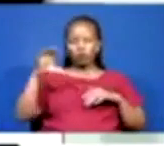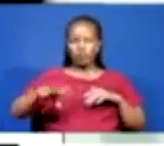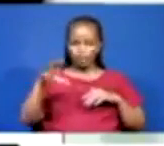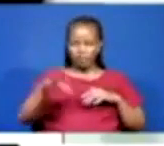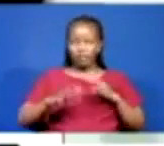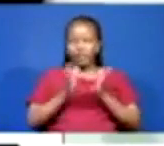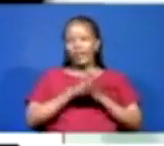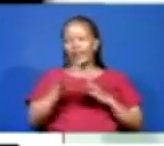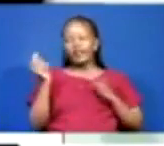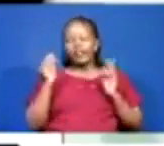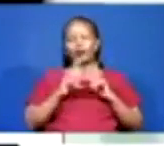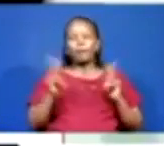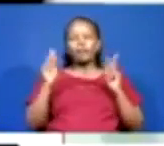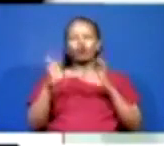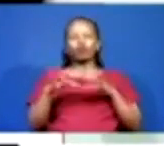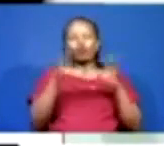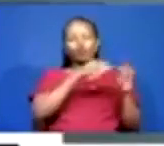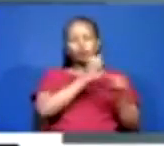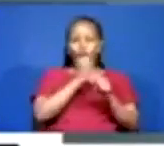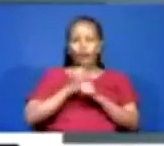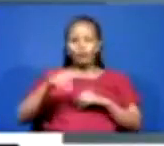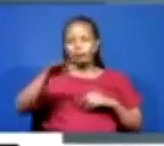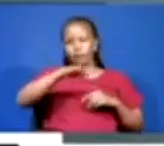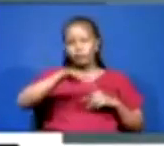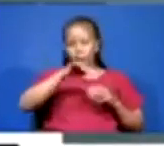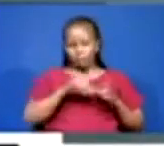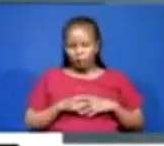peacekeepers operating within that space.